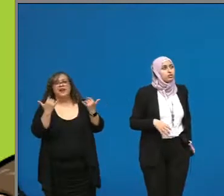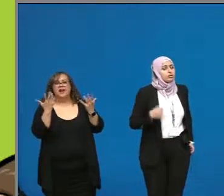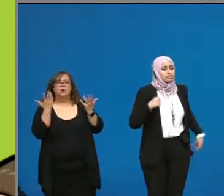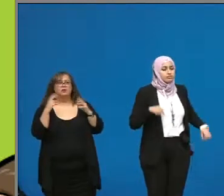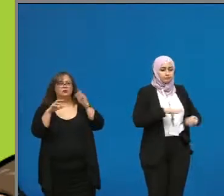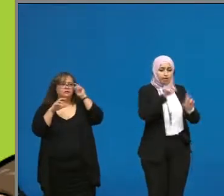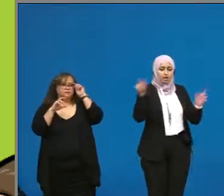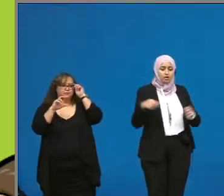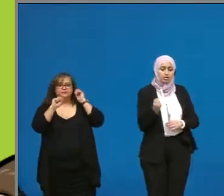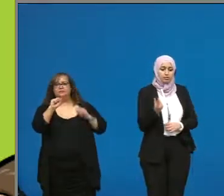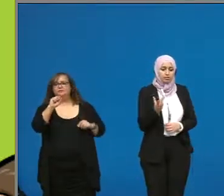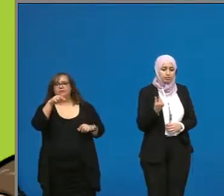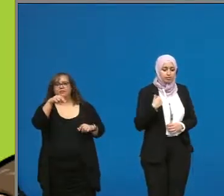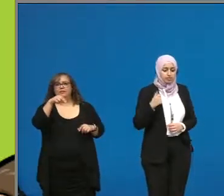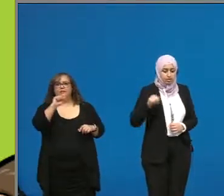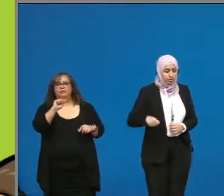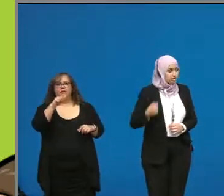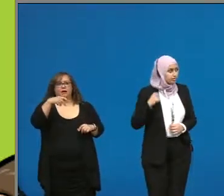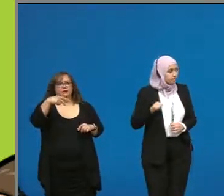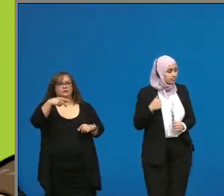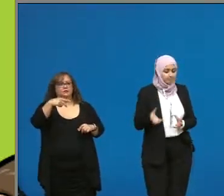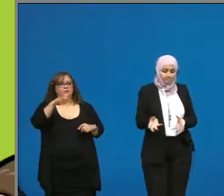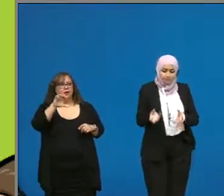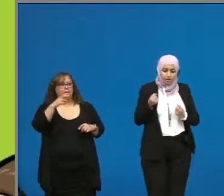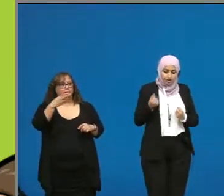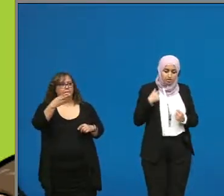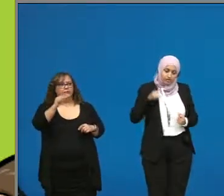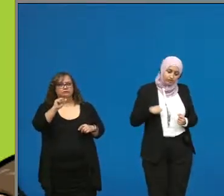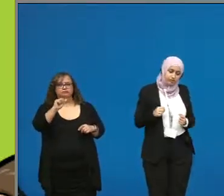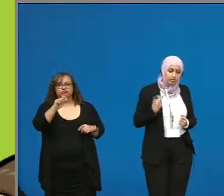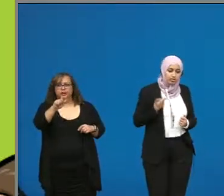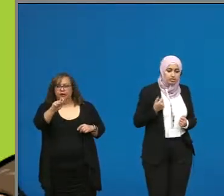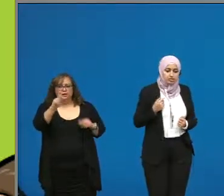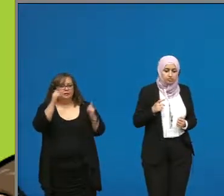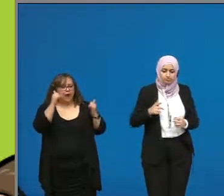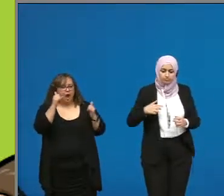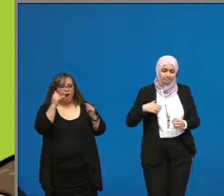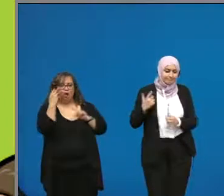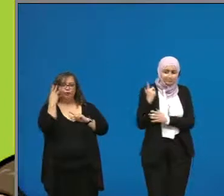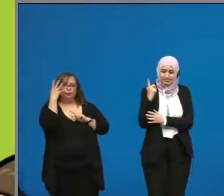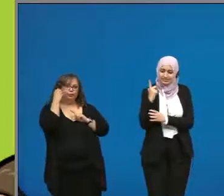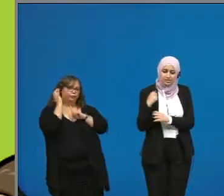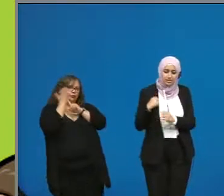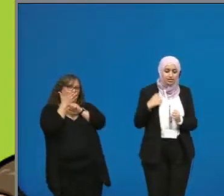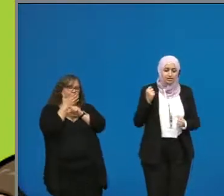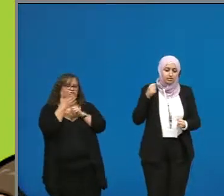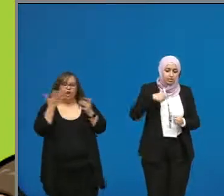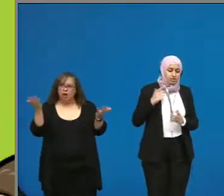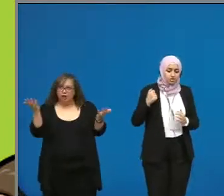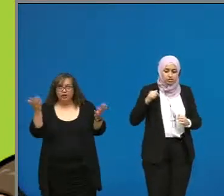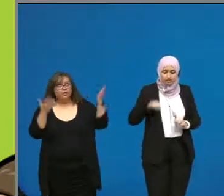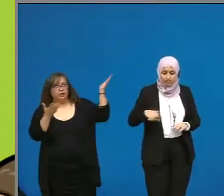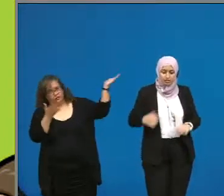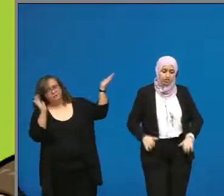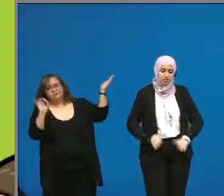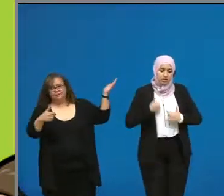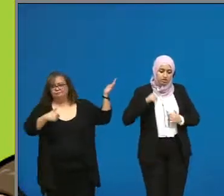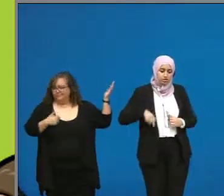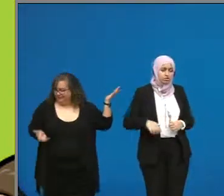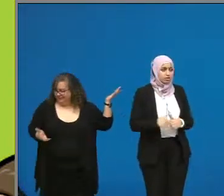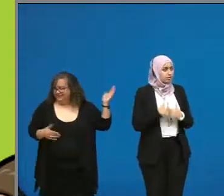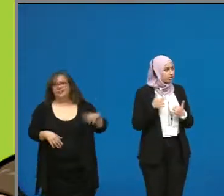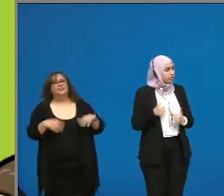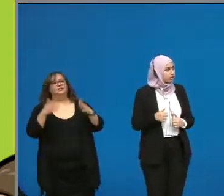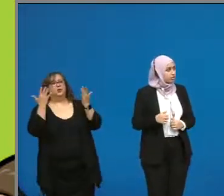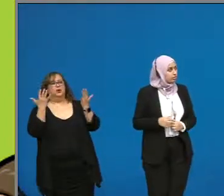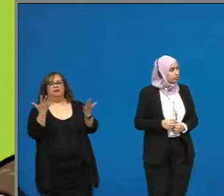want to have our avatars that we use. So that's where we're going. So my job is to ensure that any technology we talk about is talked about